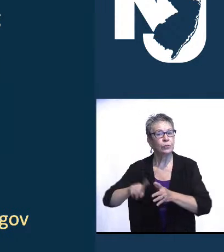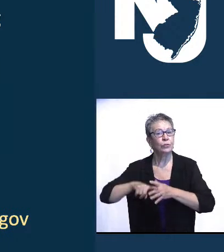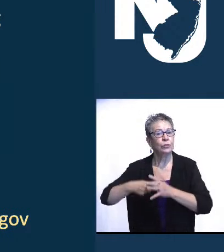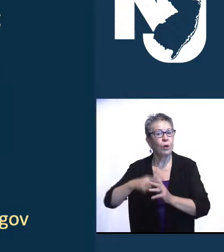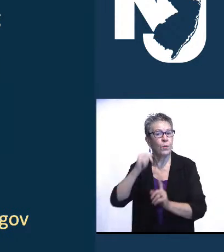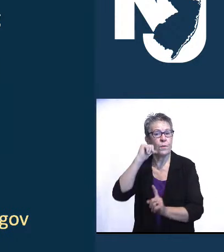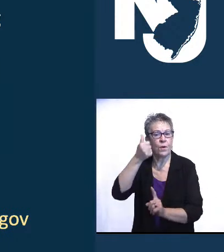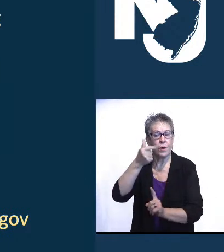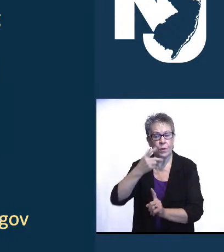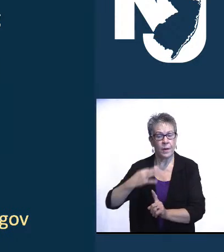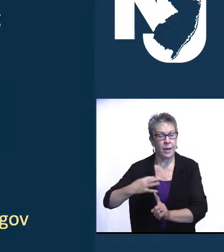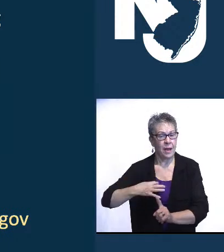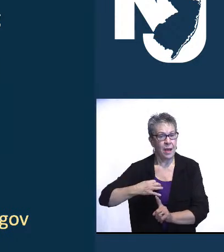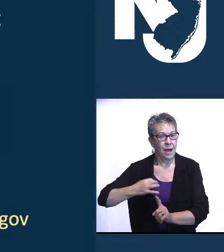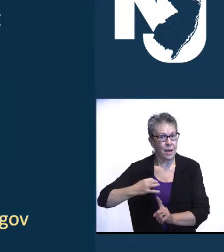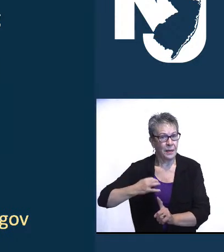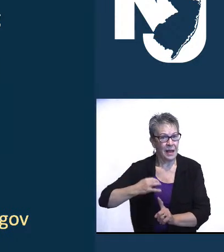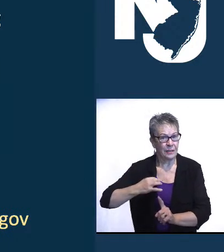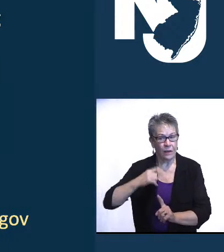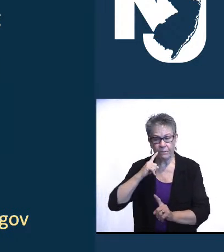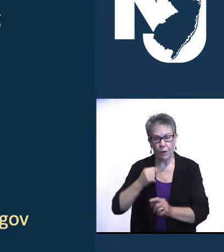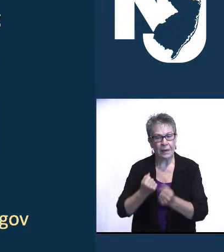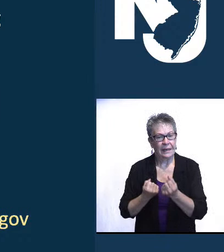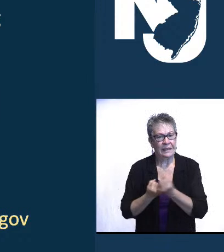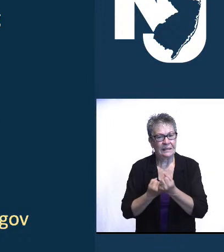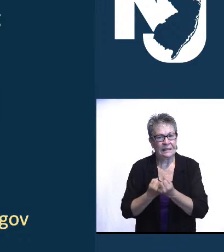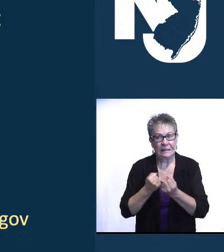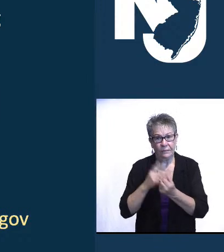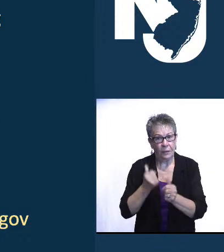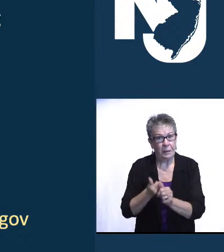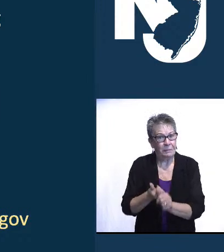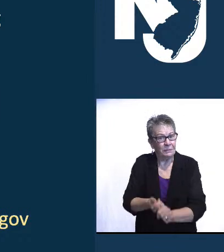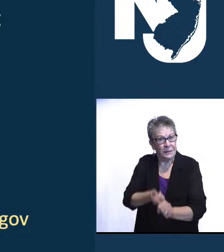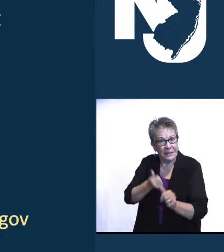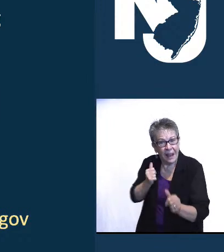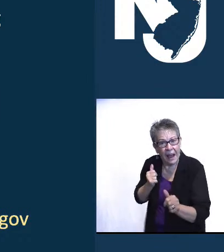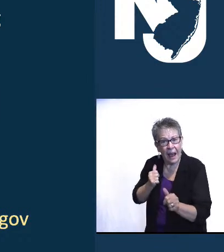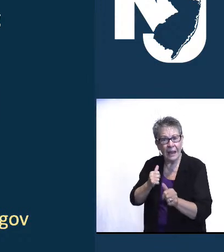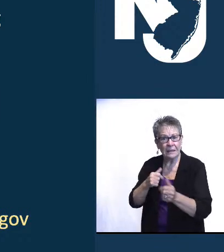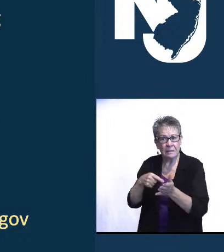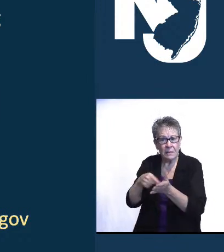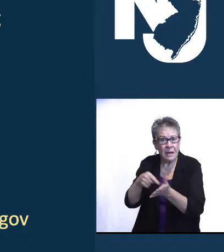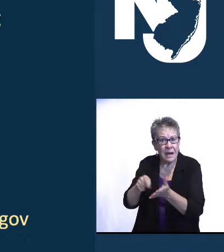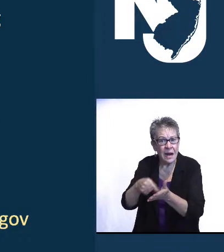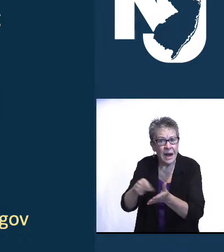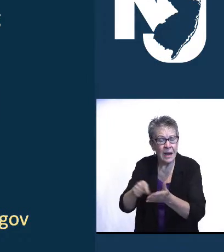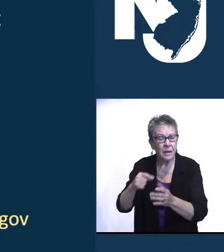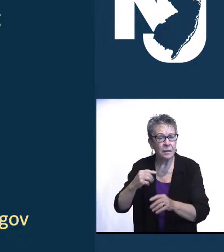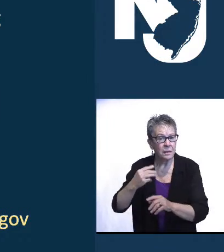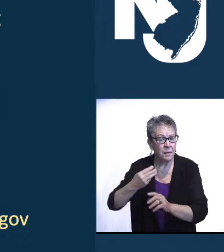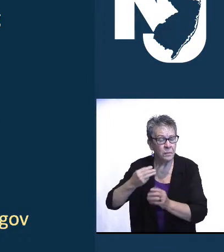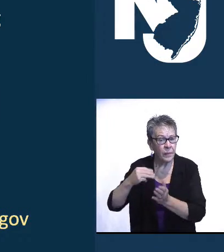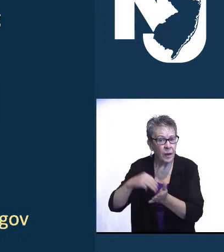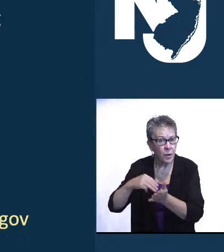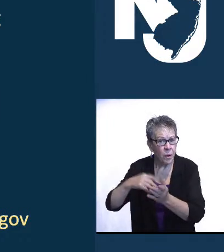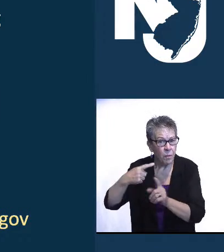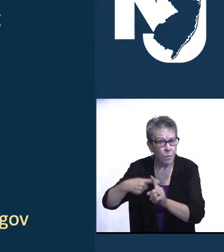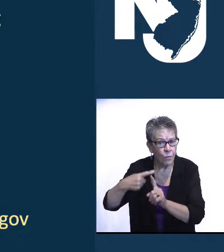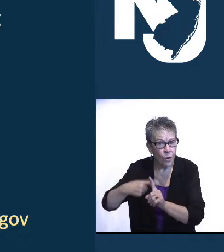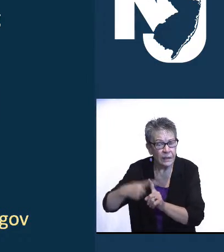E-R-M-A. Through IRMA, eligible homeowners can receive up to $35,000 to cover